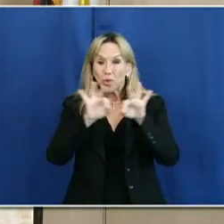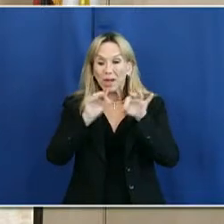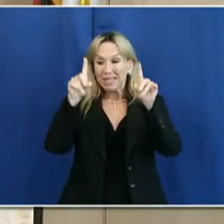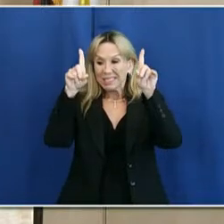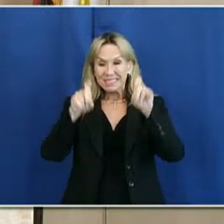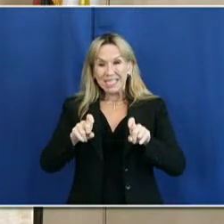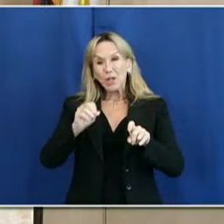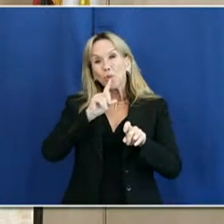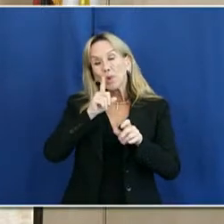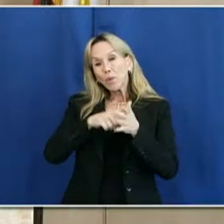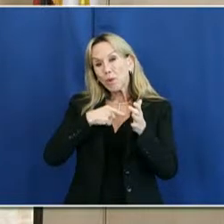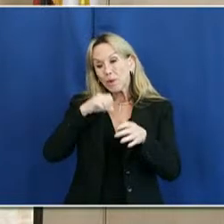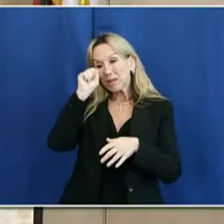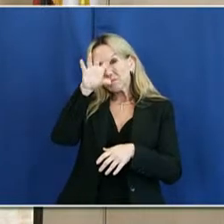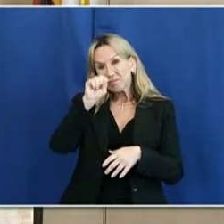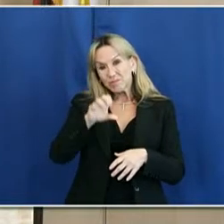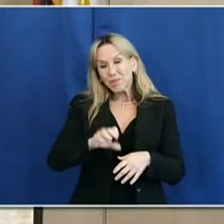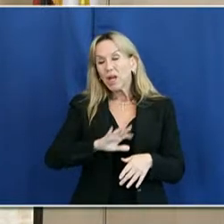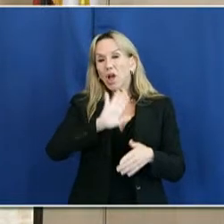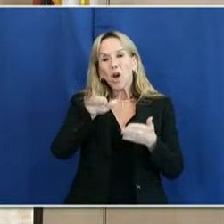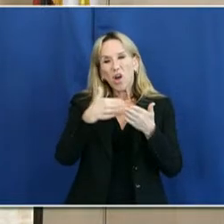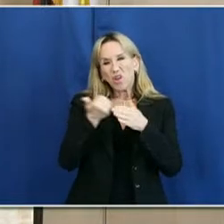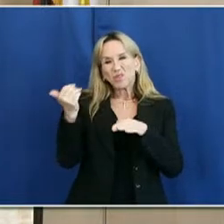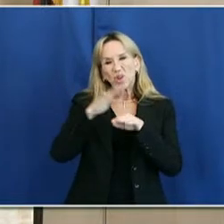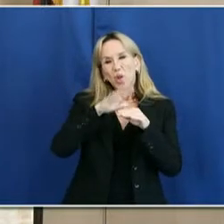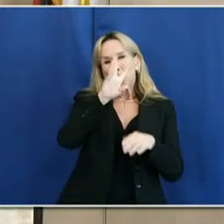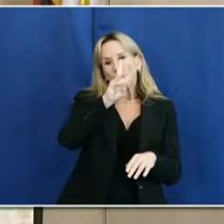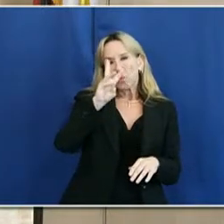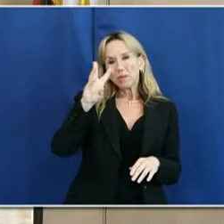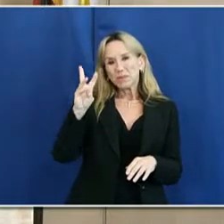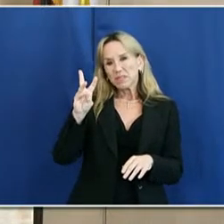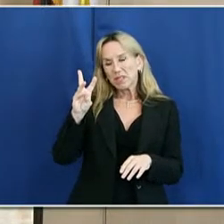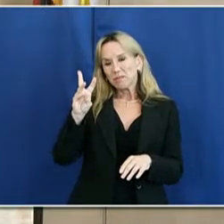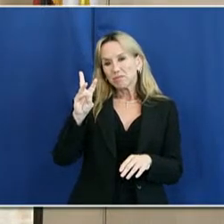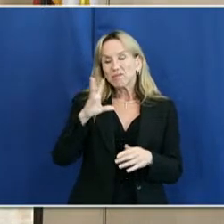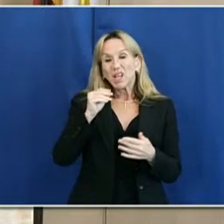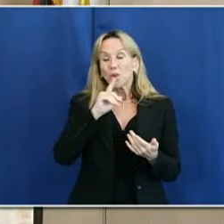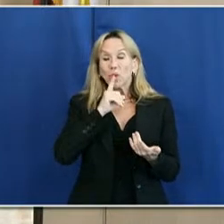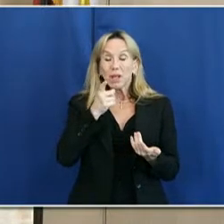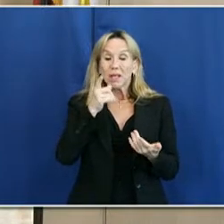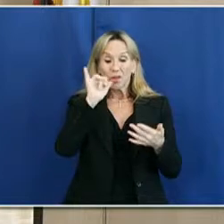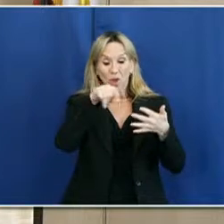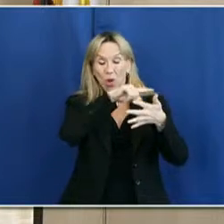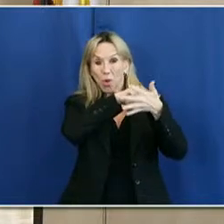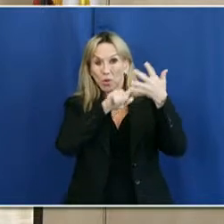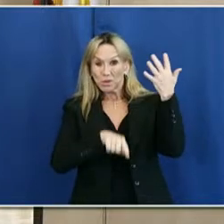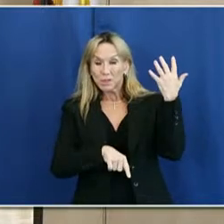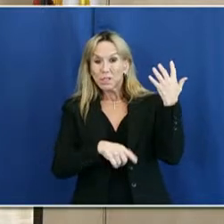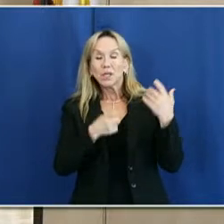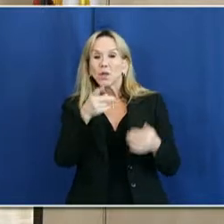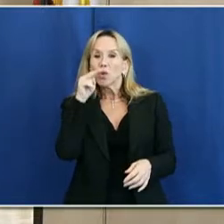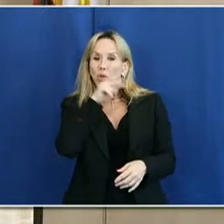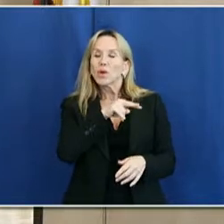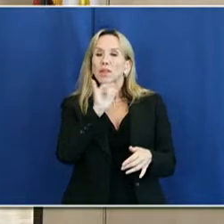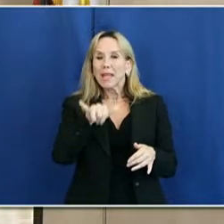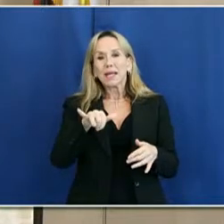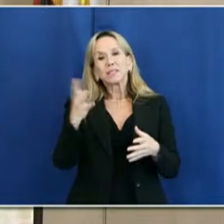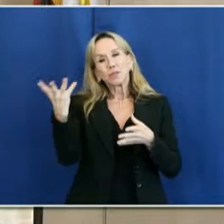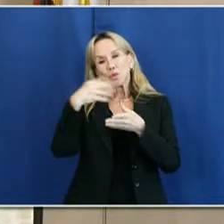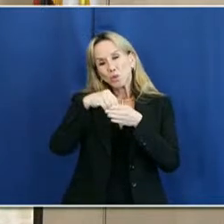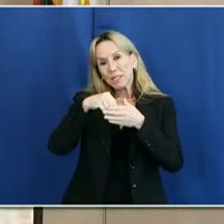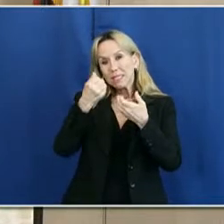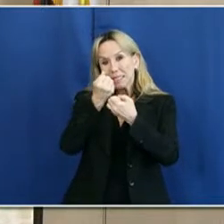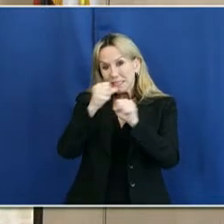those elements are outlined on the website, and those are the things that are included in the safe reopening